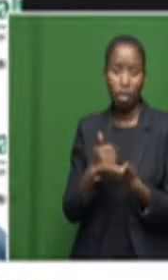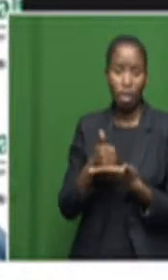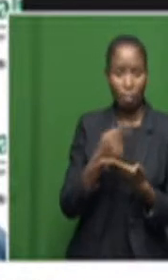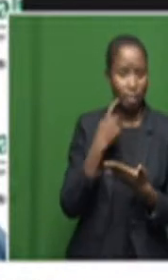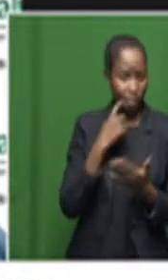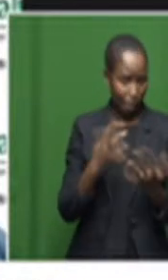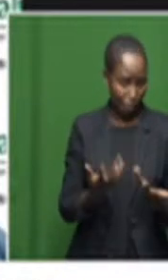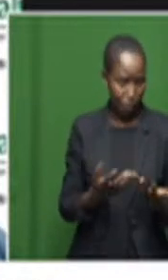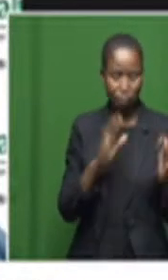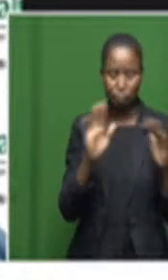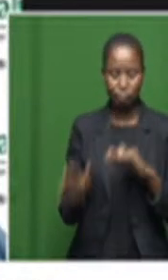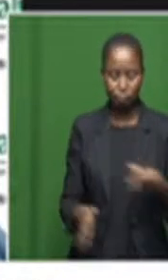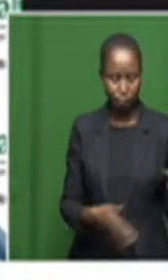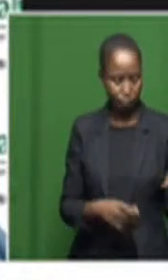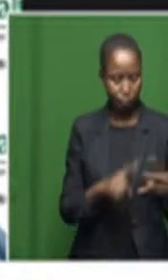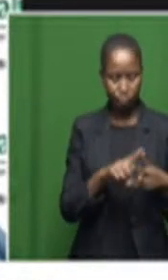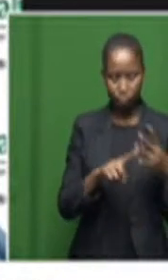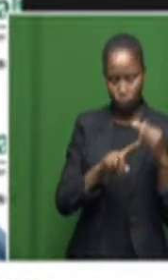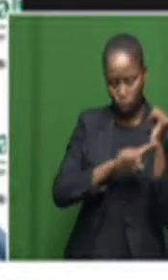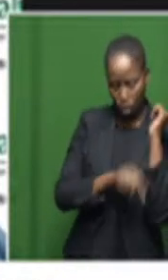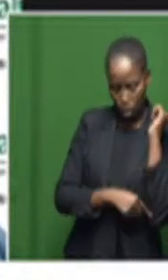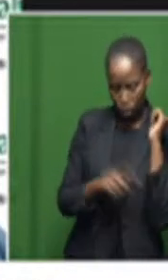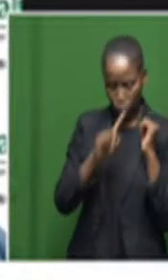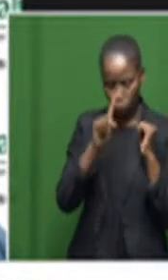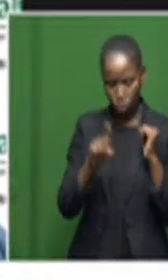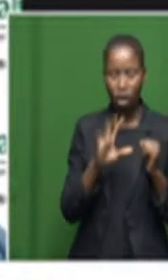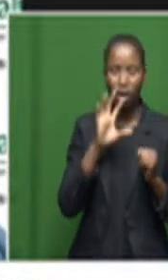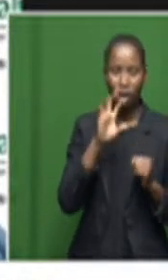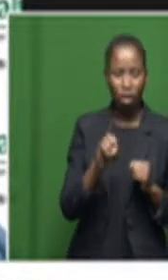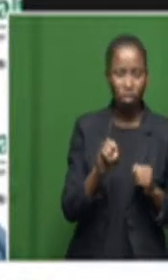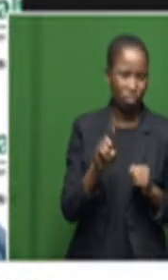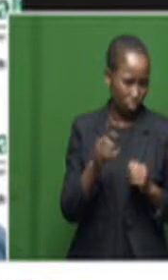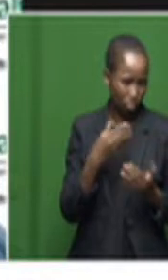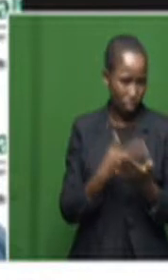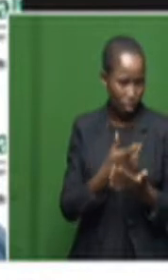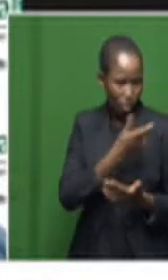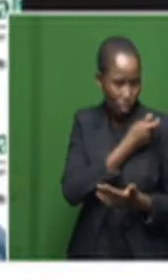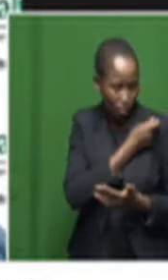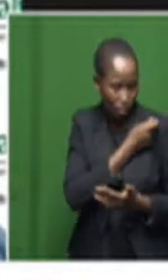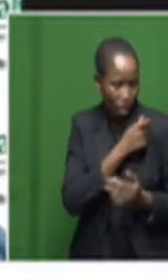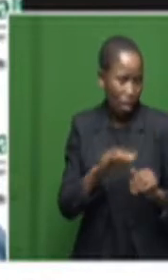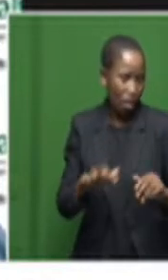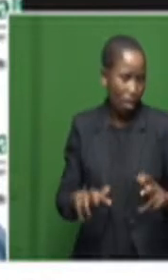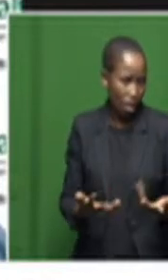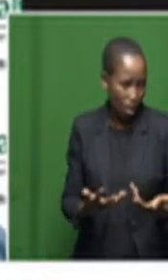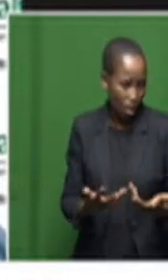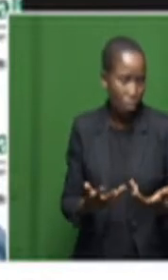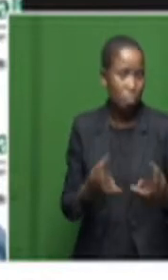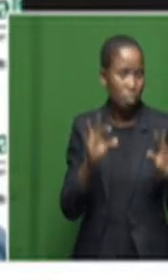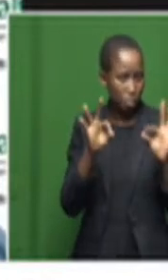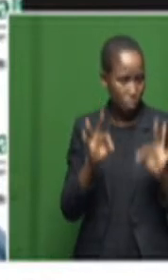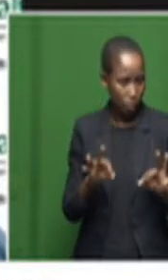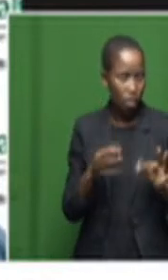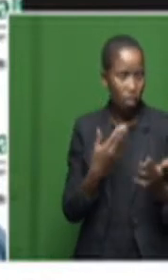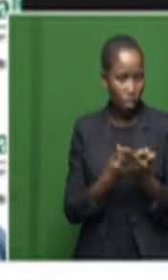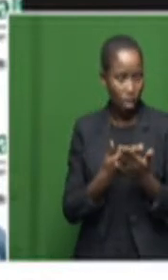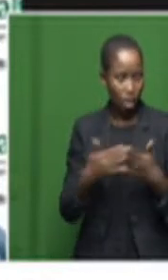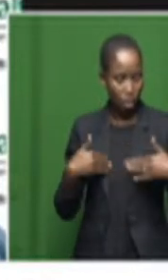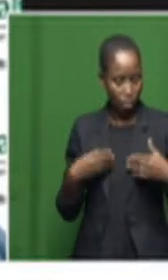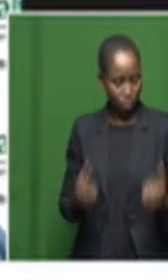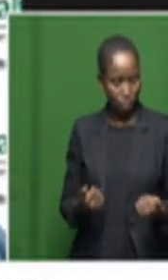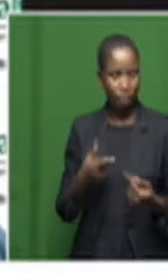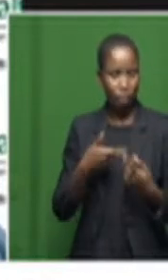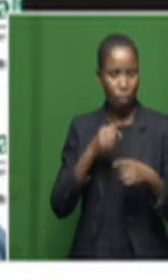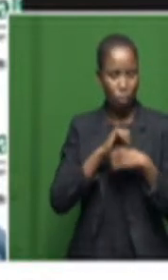The last question is, at what point is it safe to vaccinate after infection and recovery from COVID? What is the